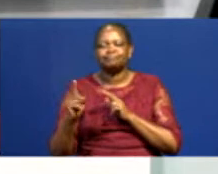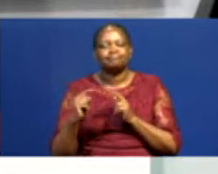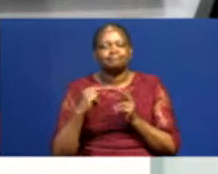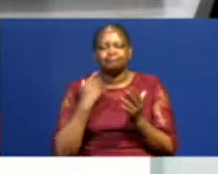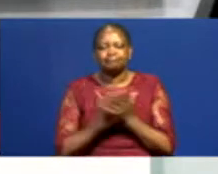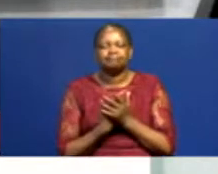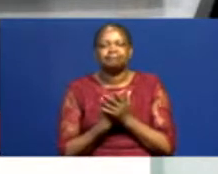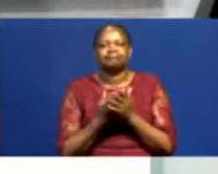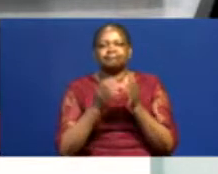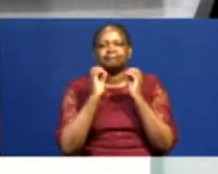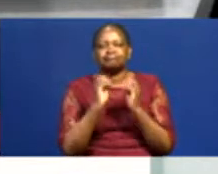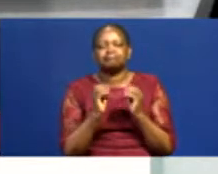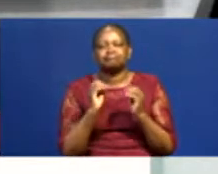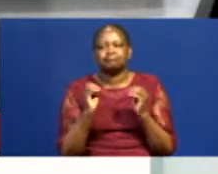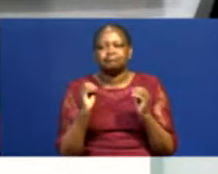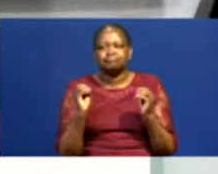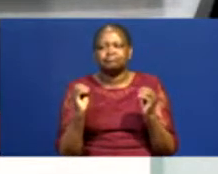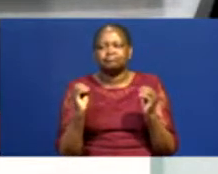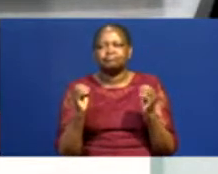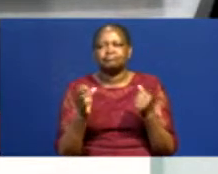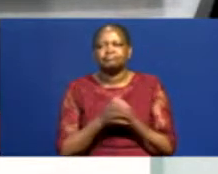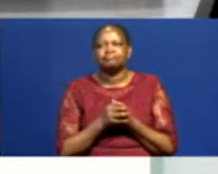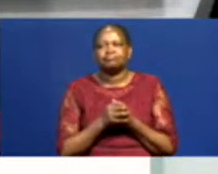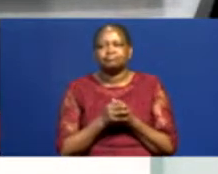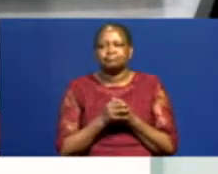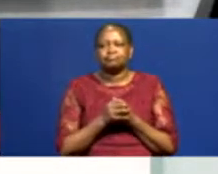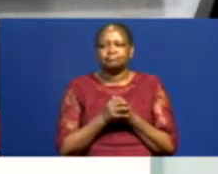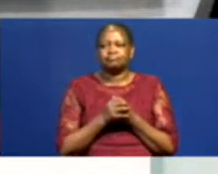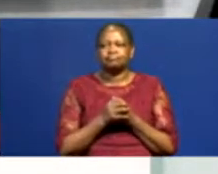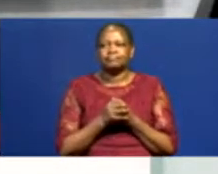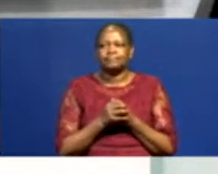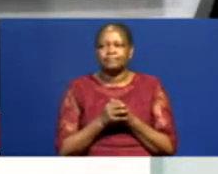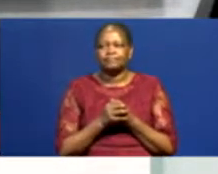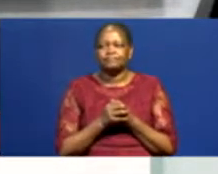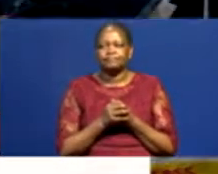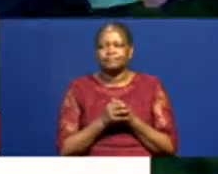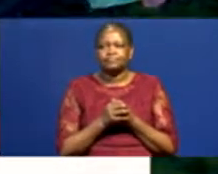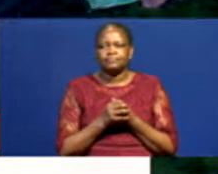KBC753Y, is a fugitive of the law after he fled the accident scene.